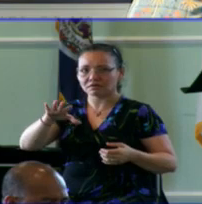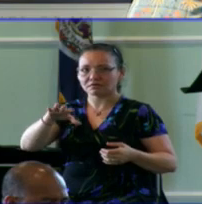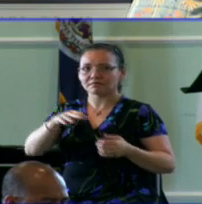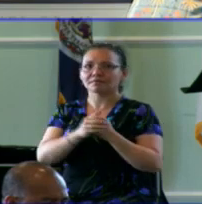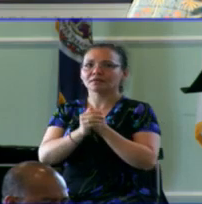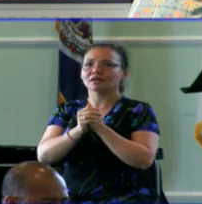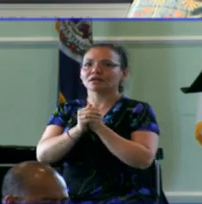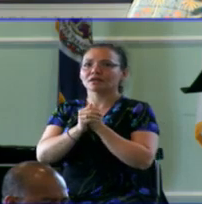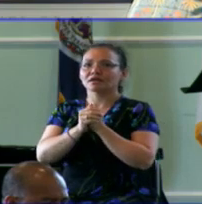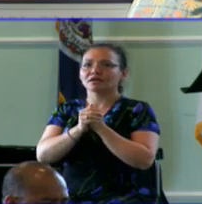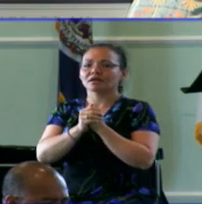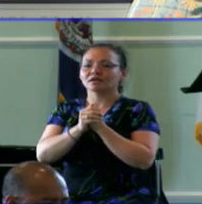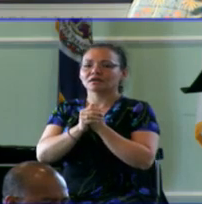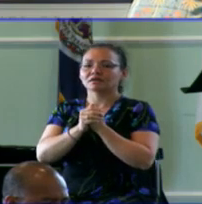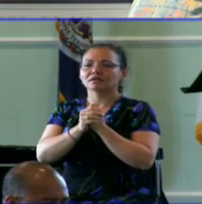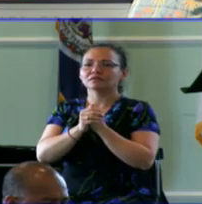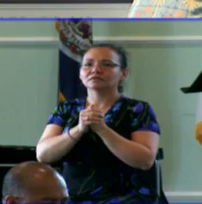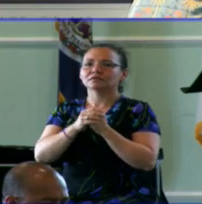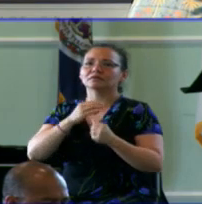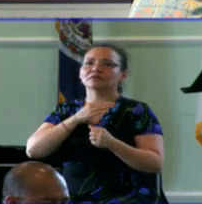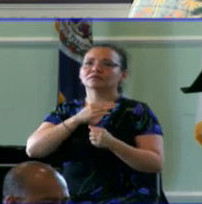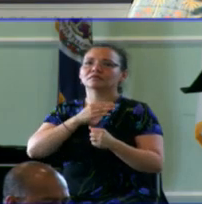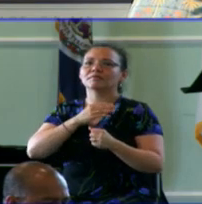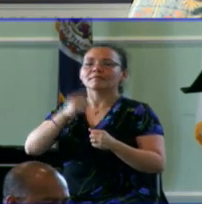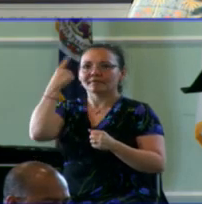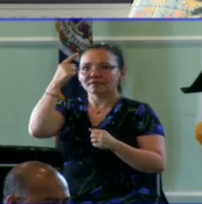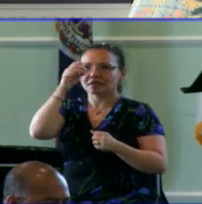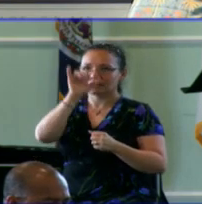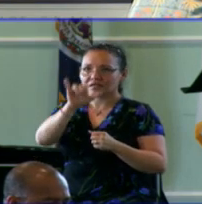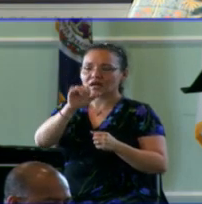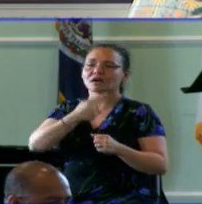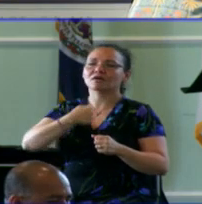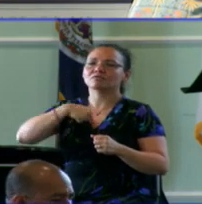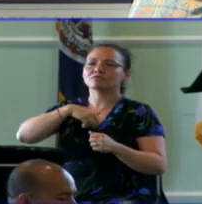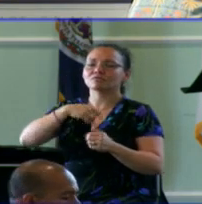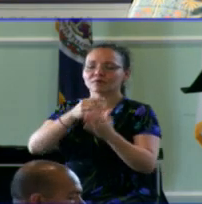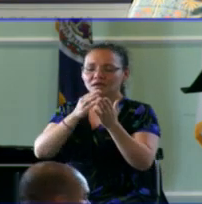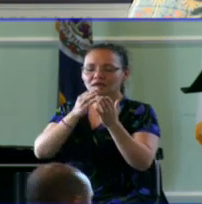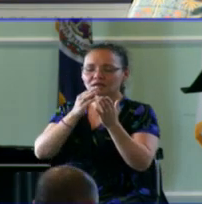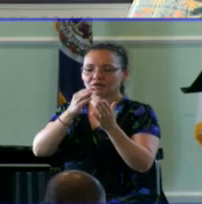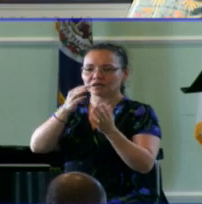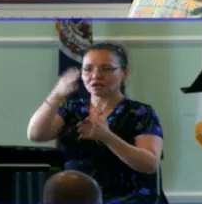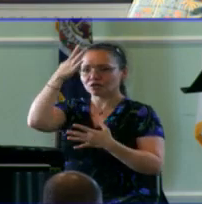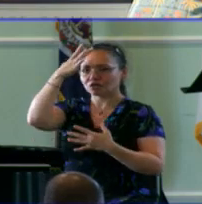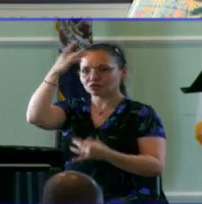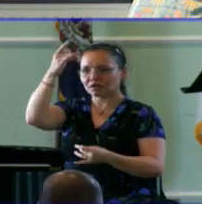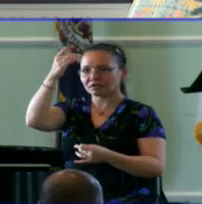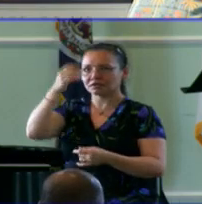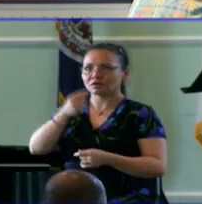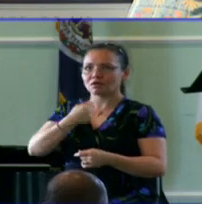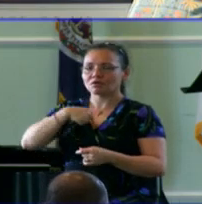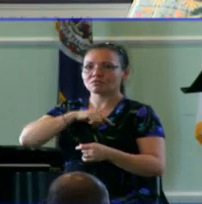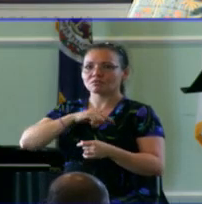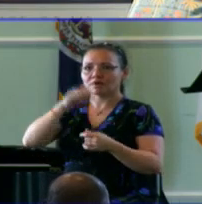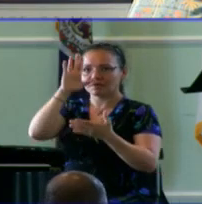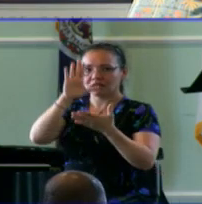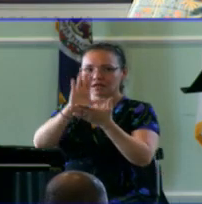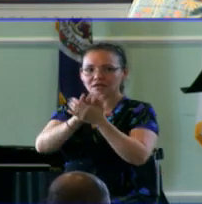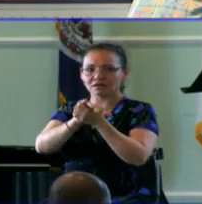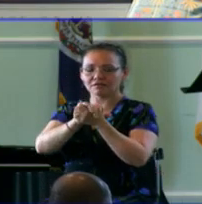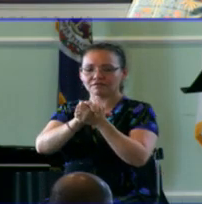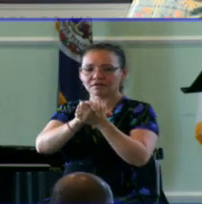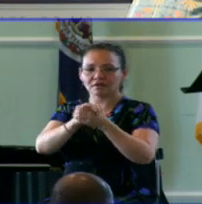in that promise, we trust and we rest. As we place our hands upon our